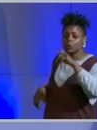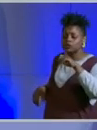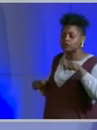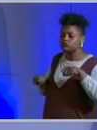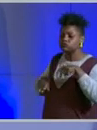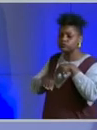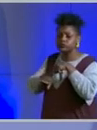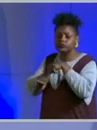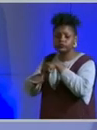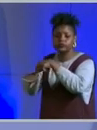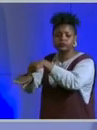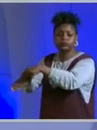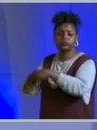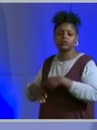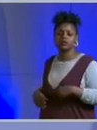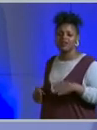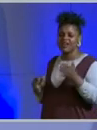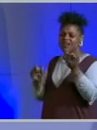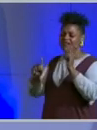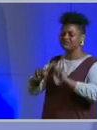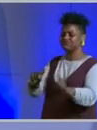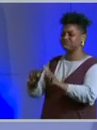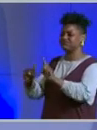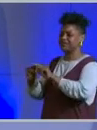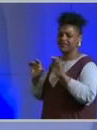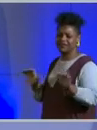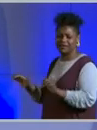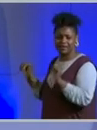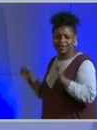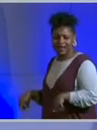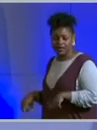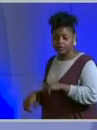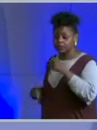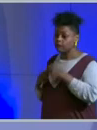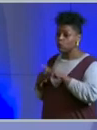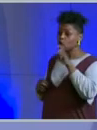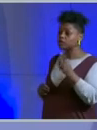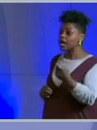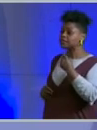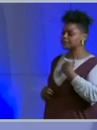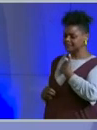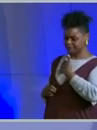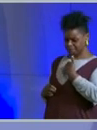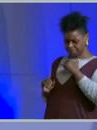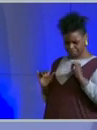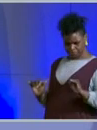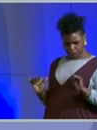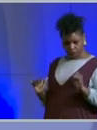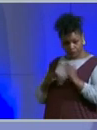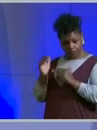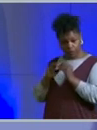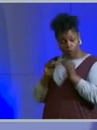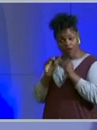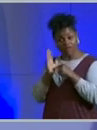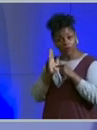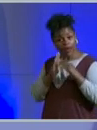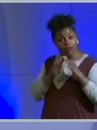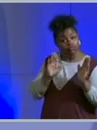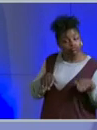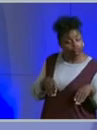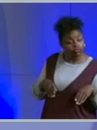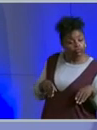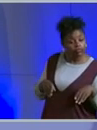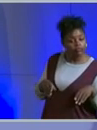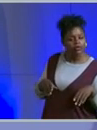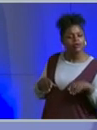Columbia. We also have some tough questions to ask ourselves about building more affordable housing. There is not a single